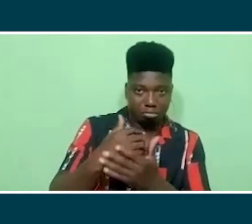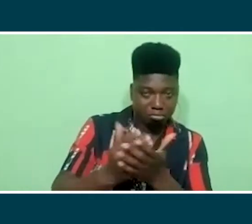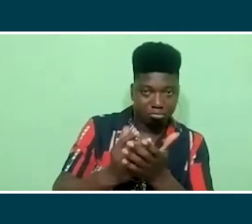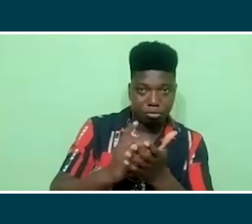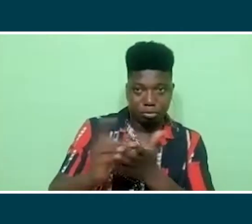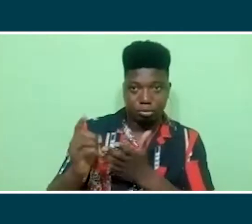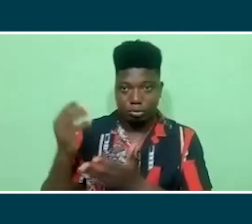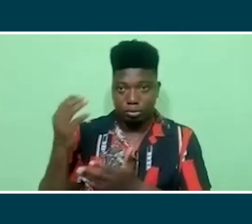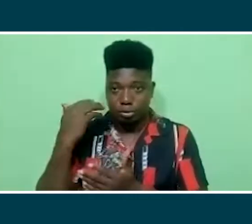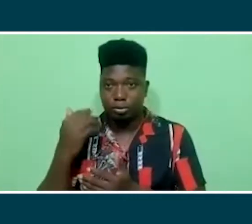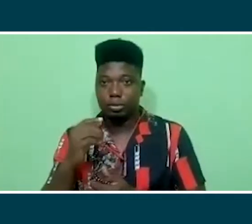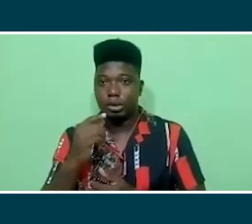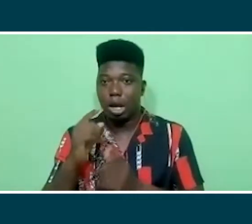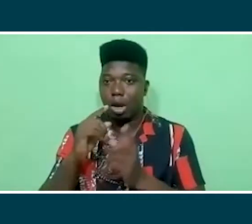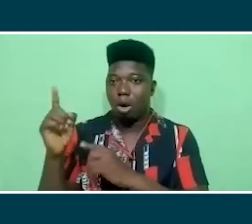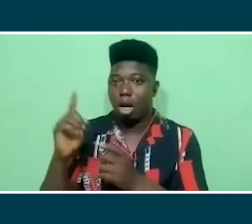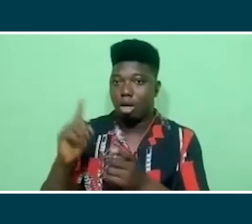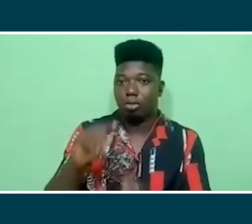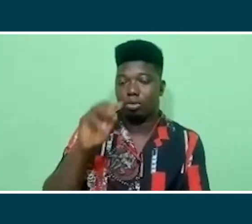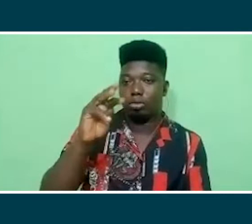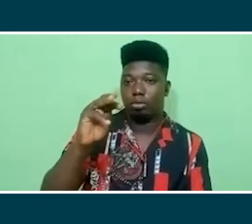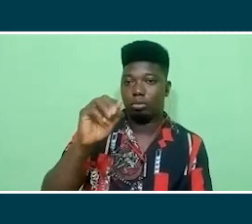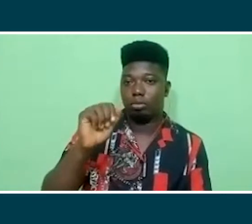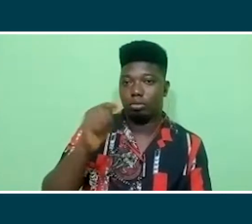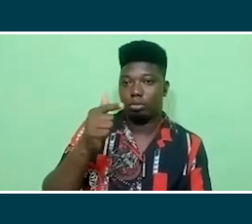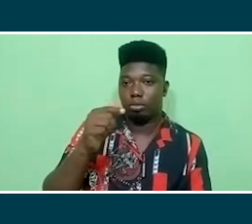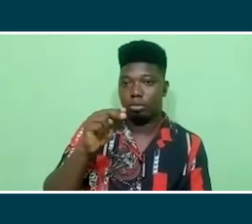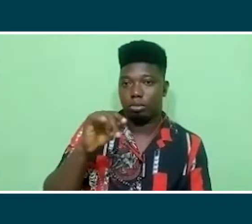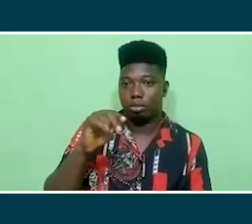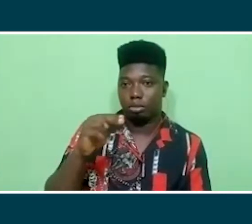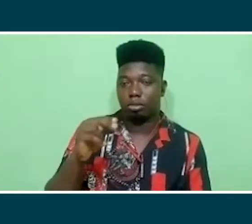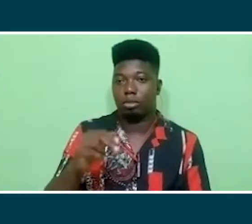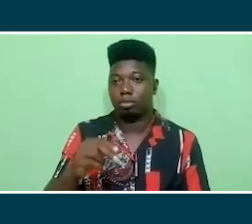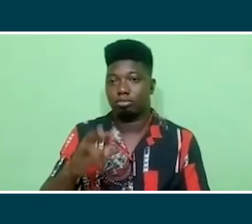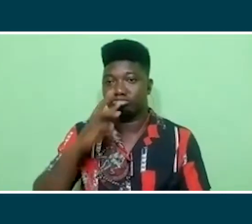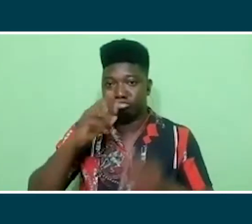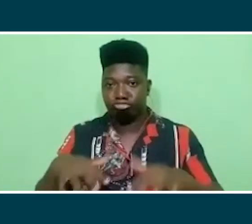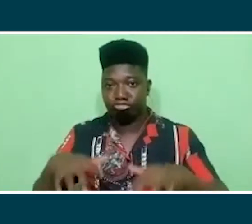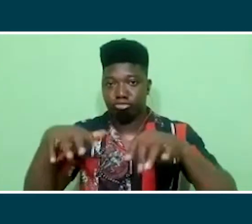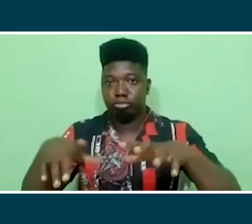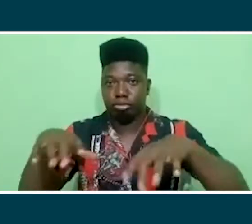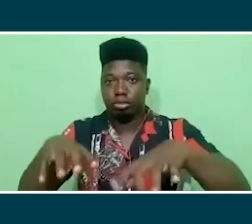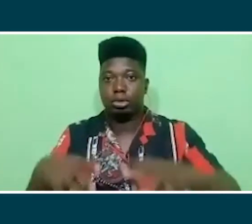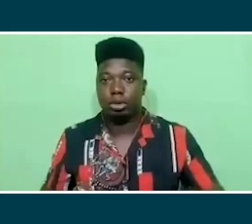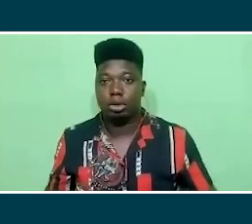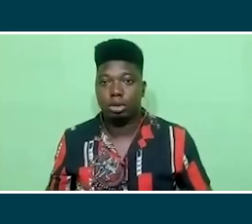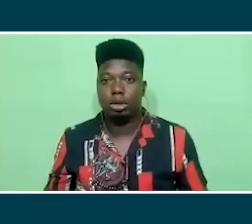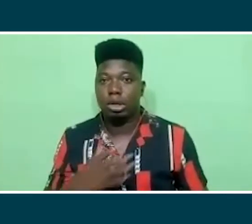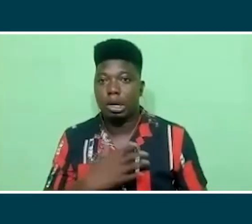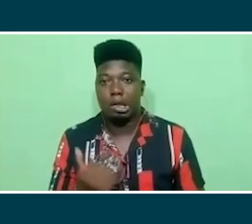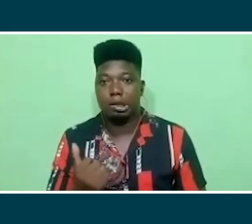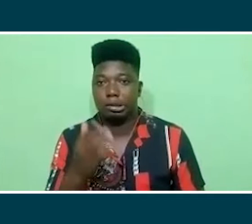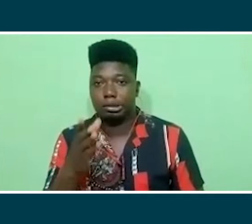to chill out, literally. And it was on a Thursday, and there was day campers there.